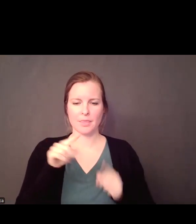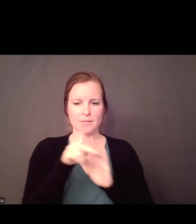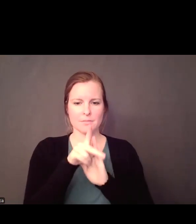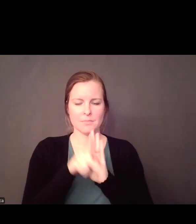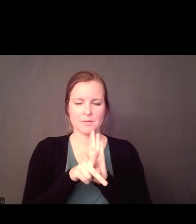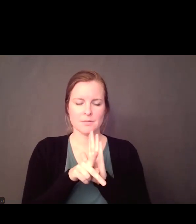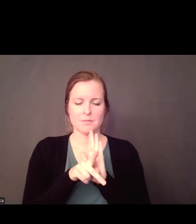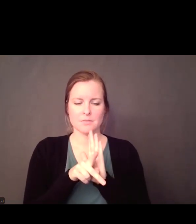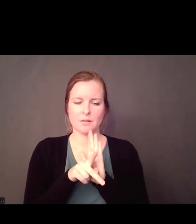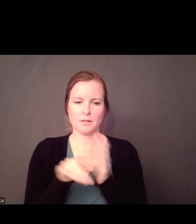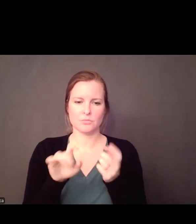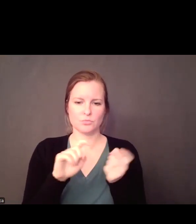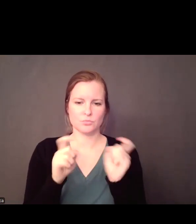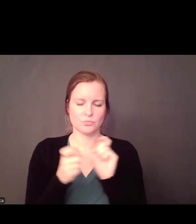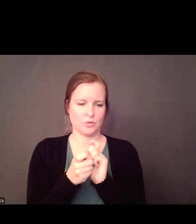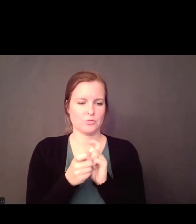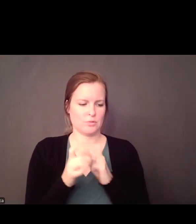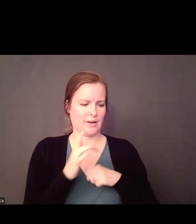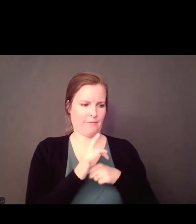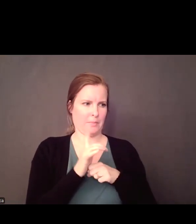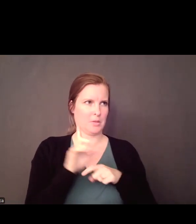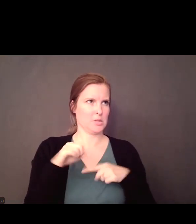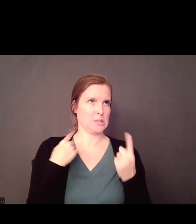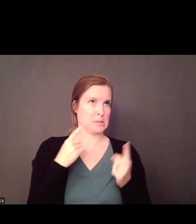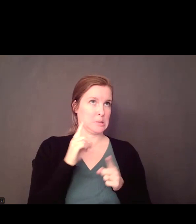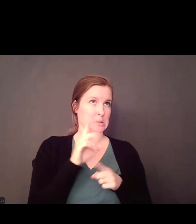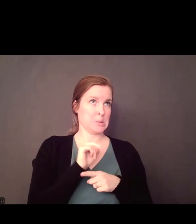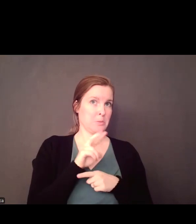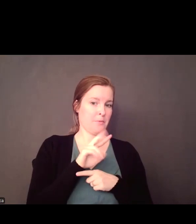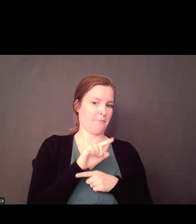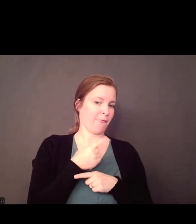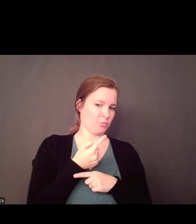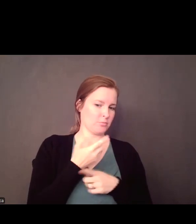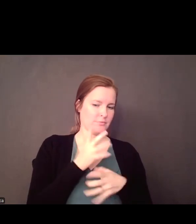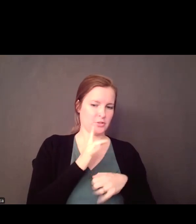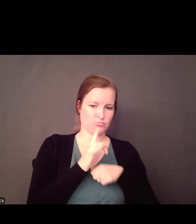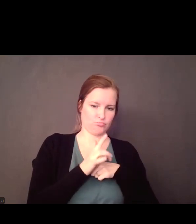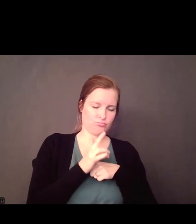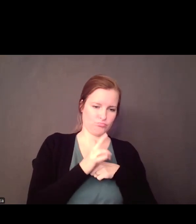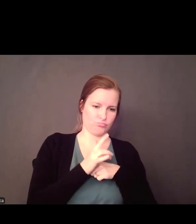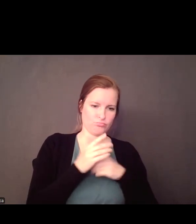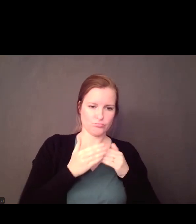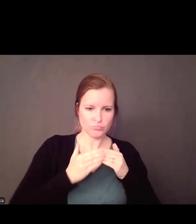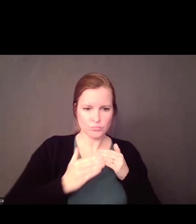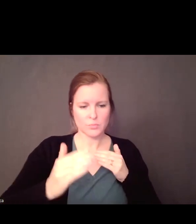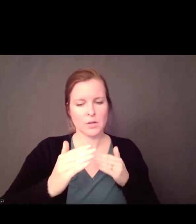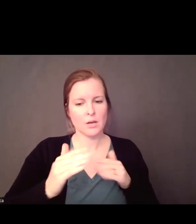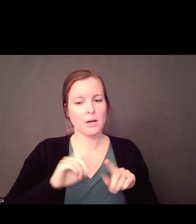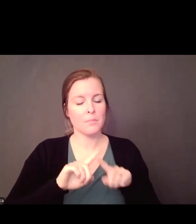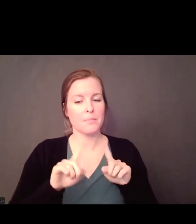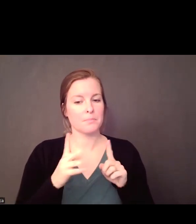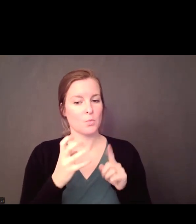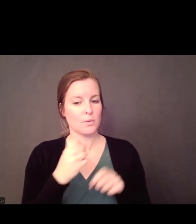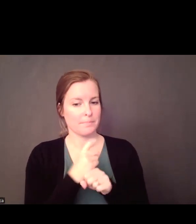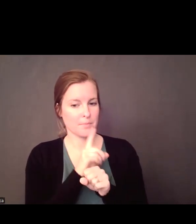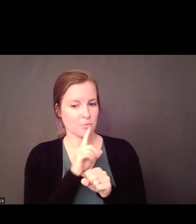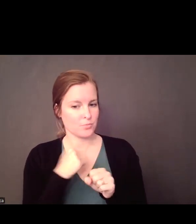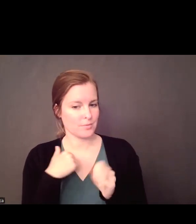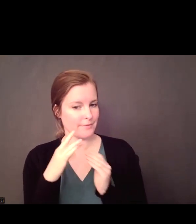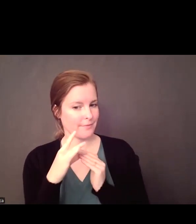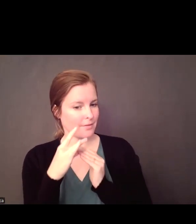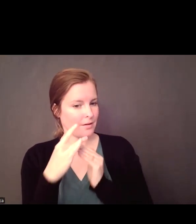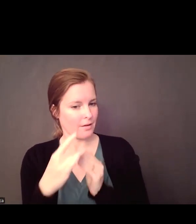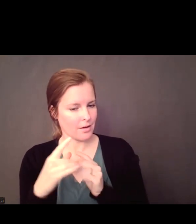and the changes have been available since November 1st, but we wanted to make sure that we gave some guidance and provided this